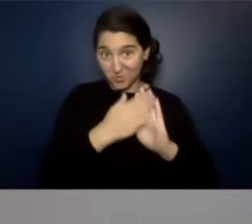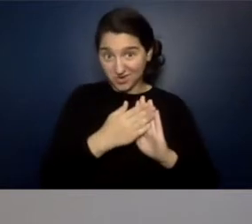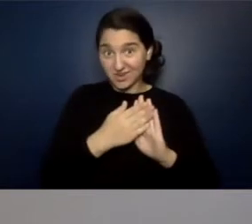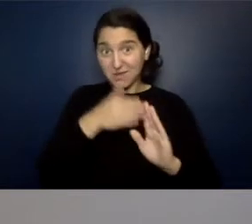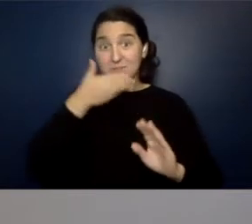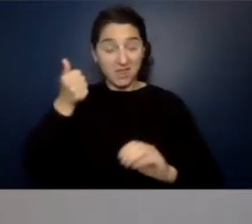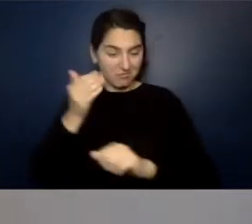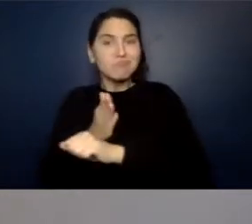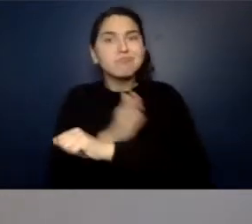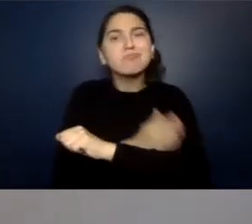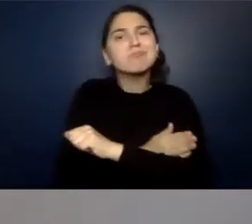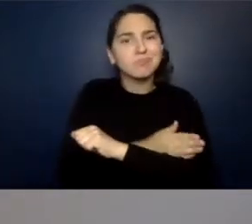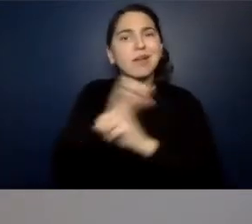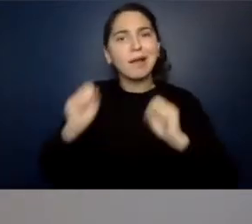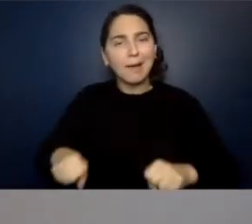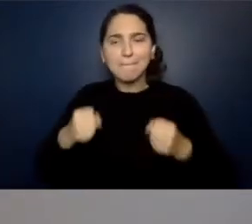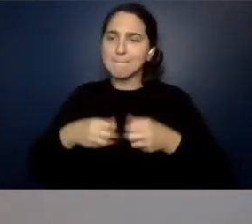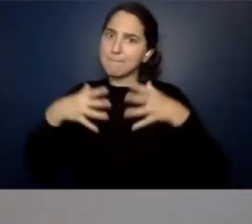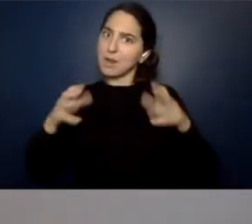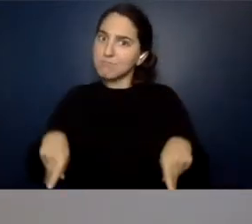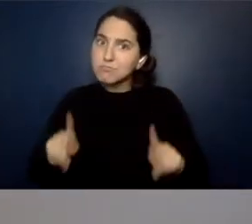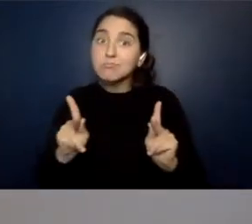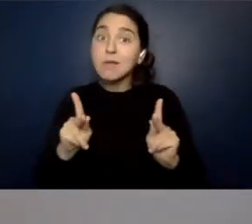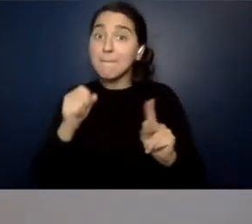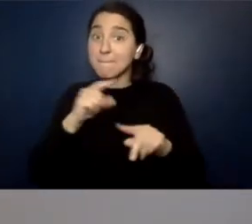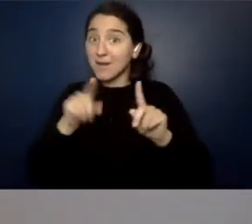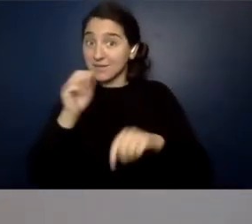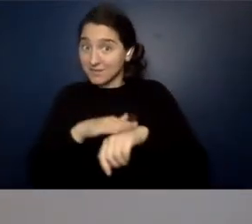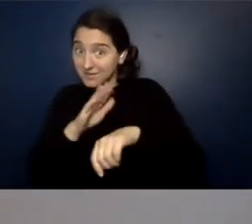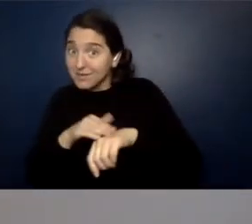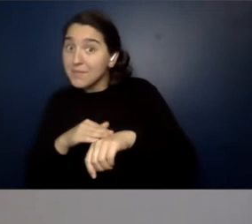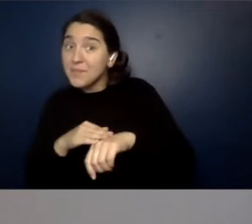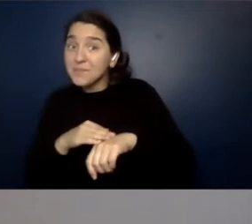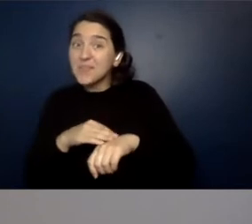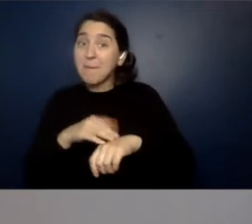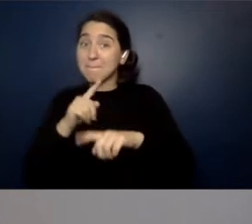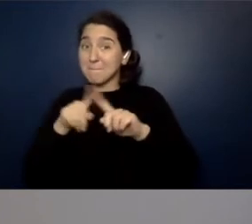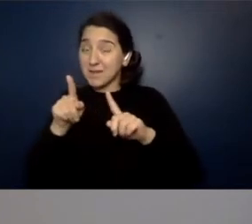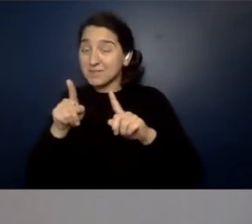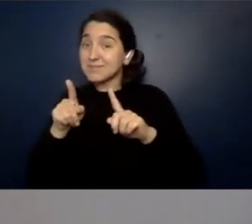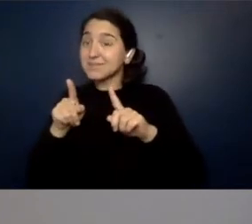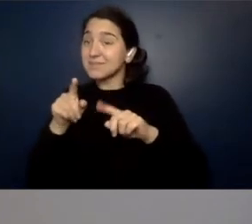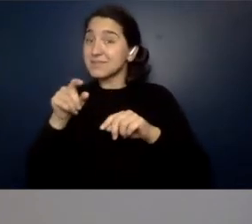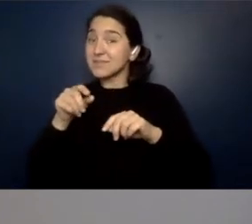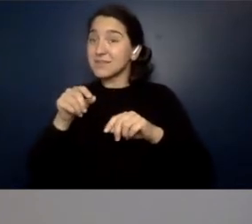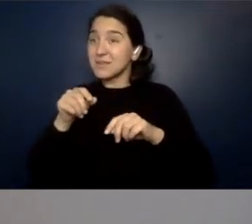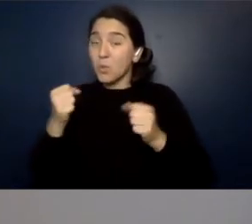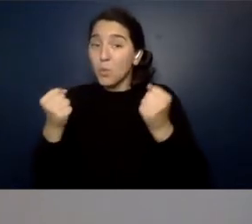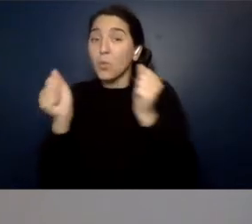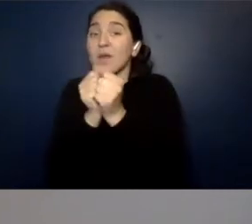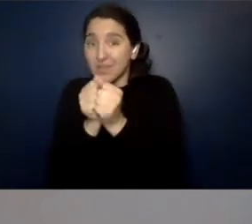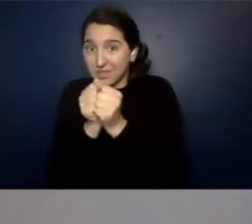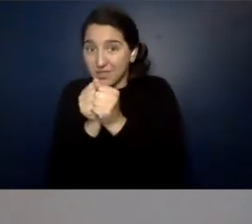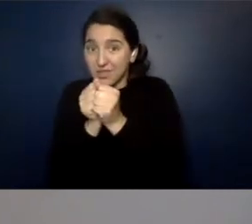light of the gospel. Because I think that at the heart of the issue is the